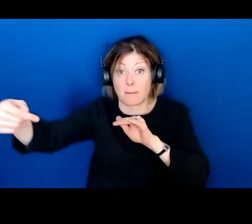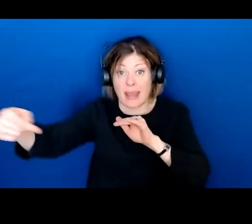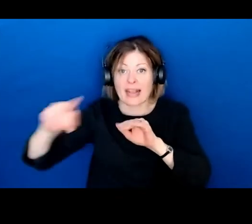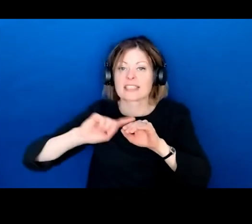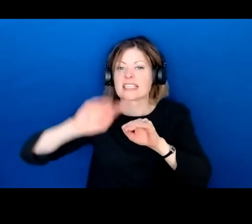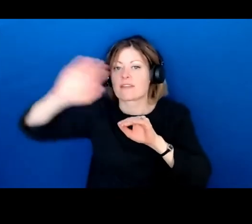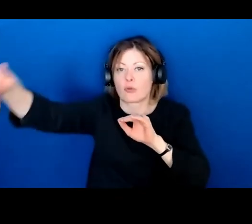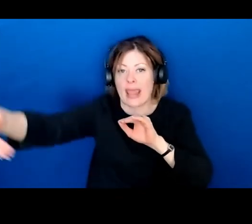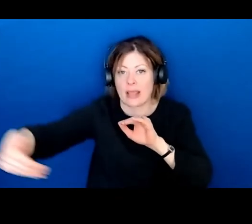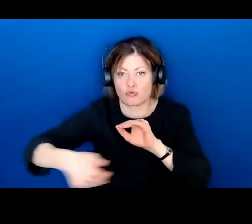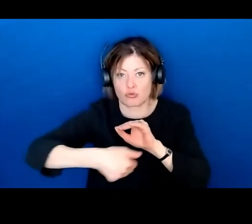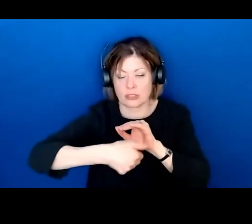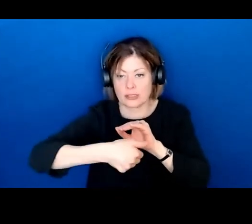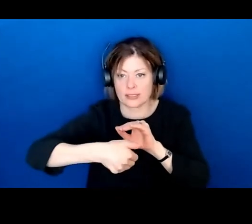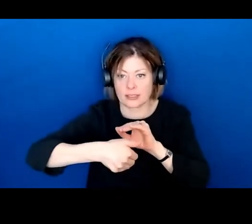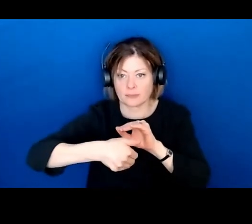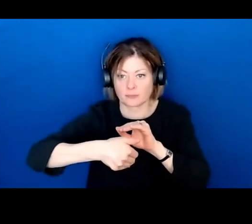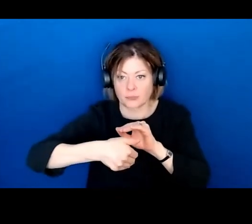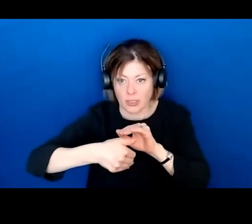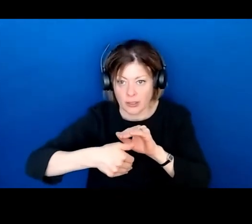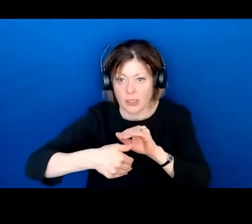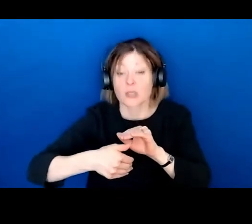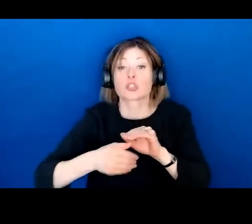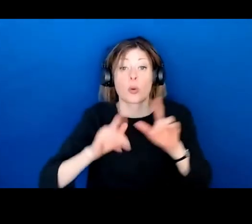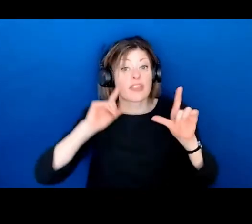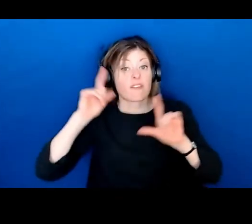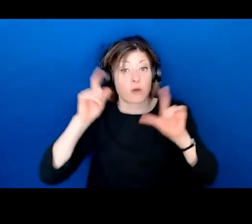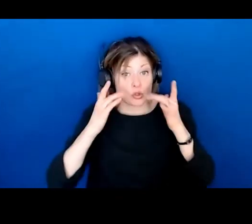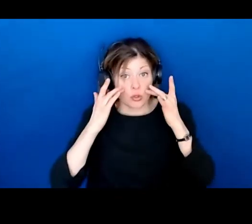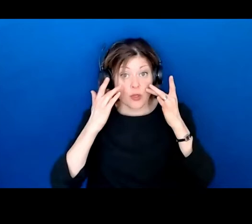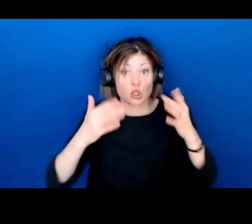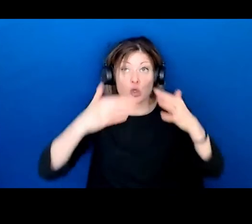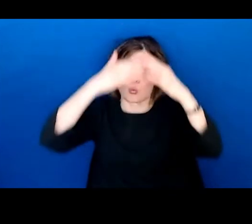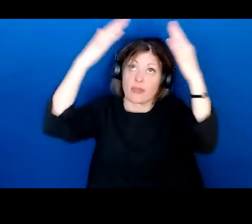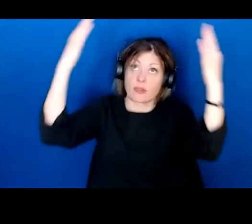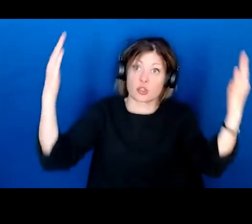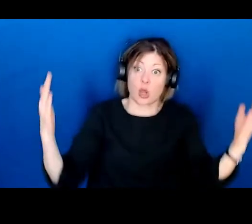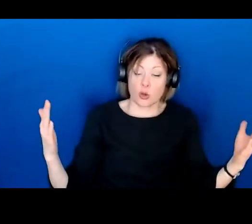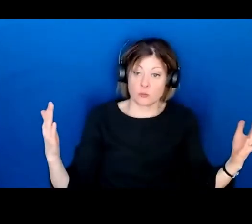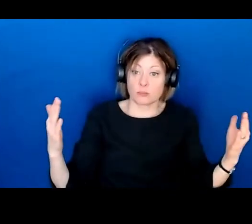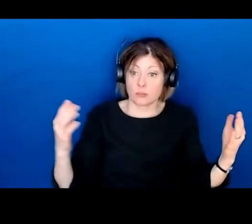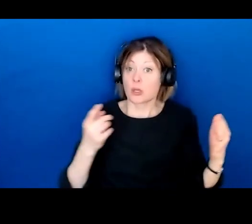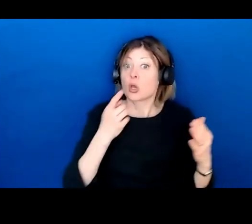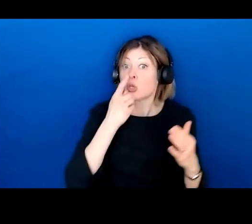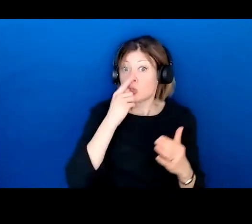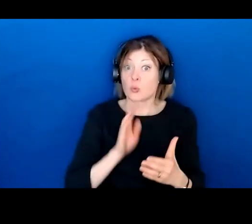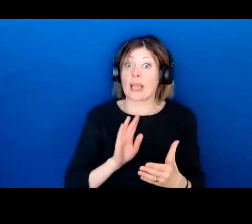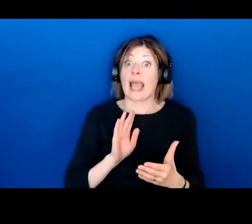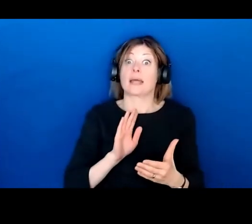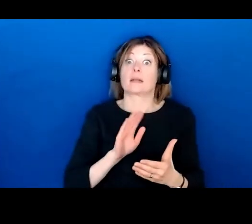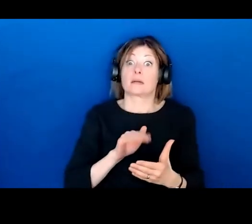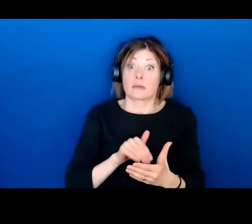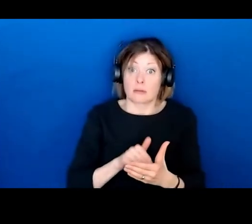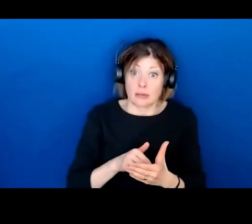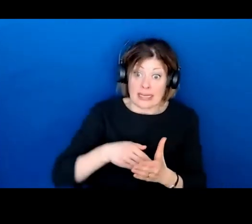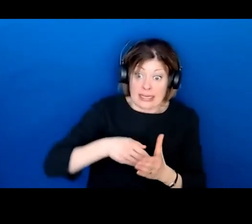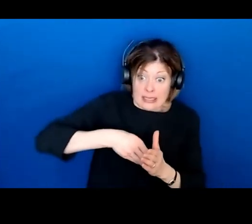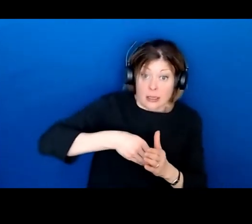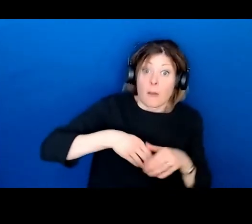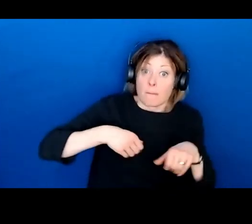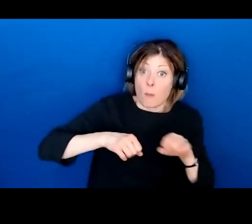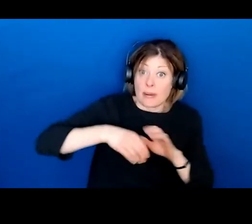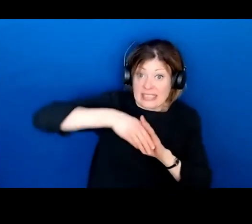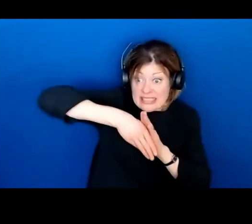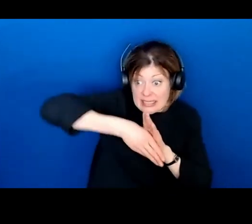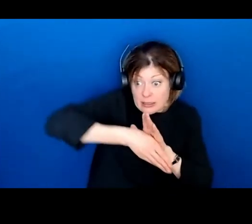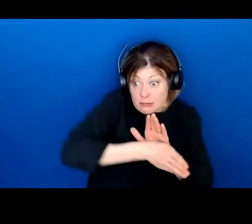sort of dome-like cave bit that I showed, you can get to that. You can get a mobility scooter in there. I've seen